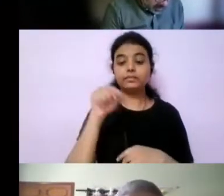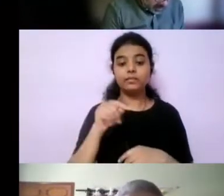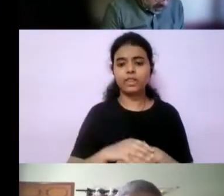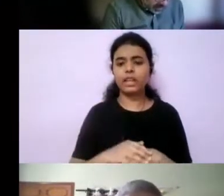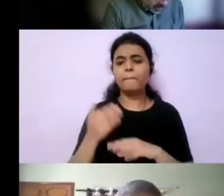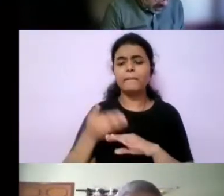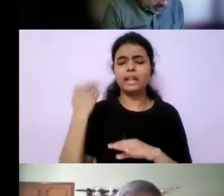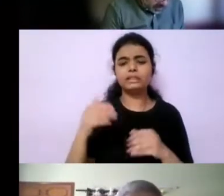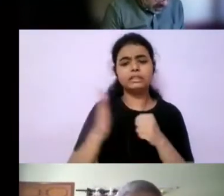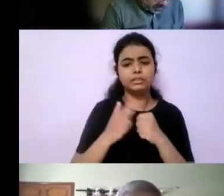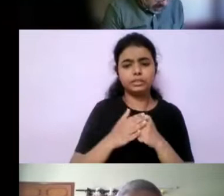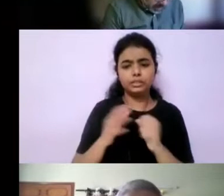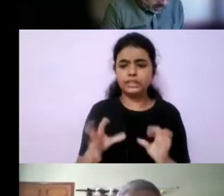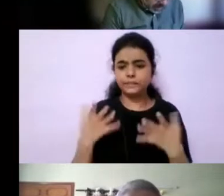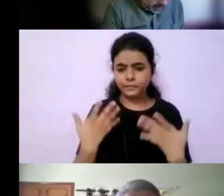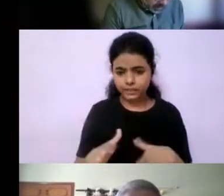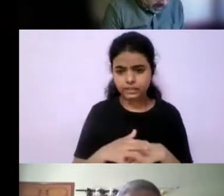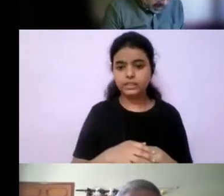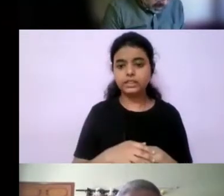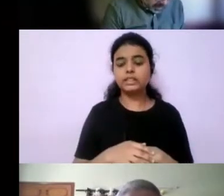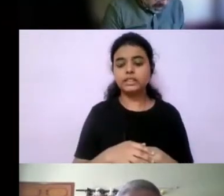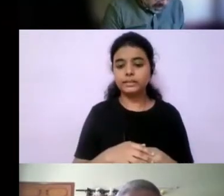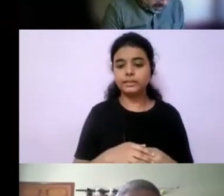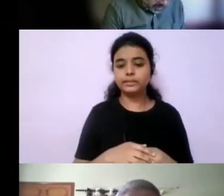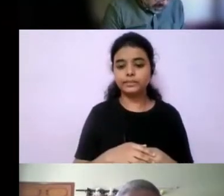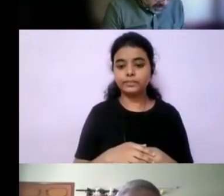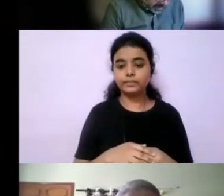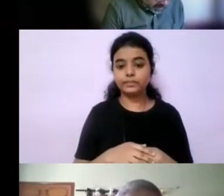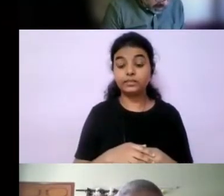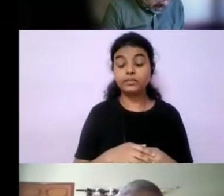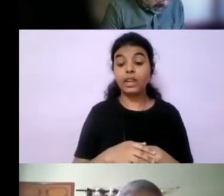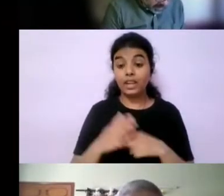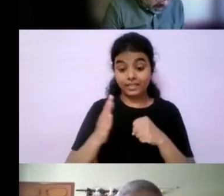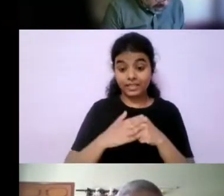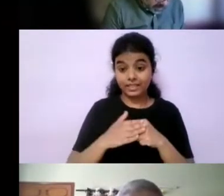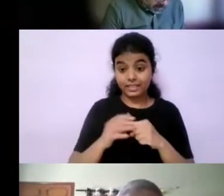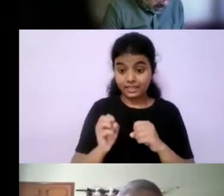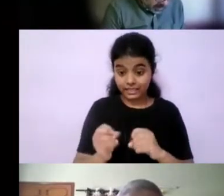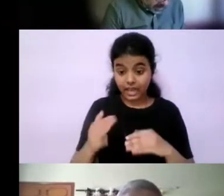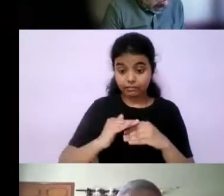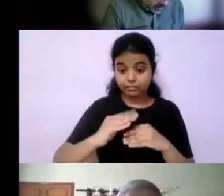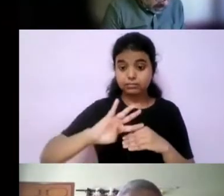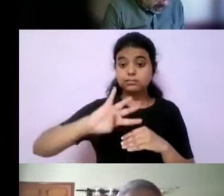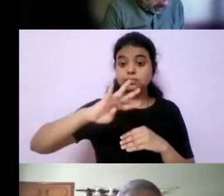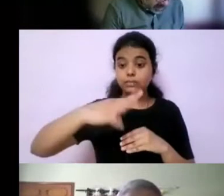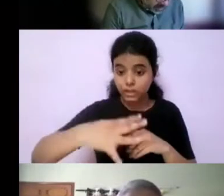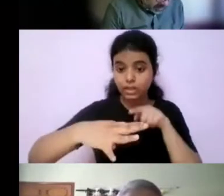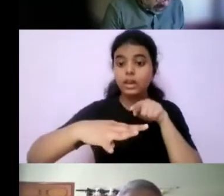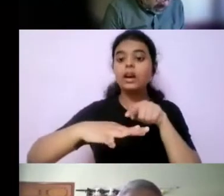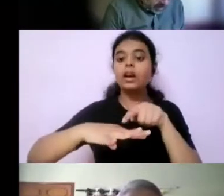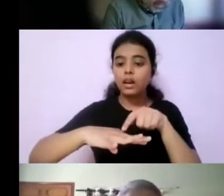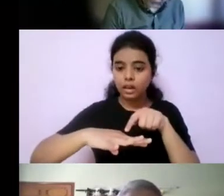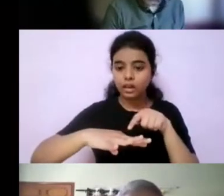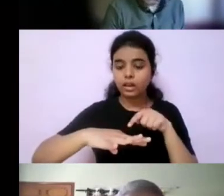Thursday. And within a period of 4 days, we had over